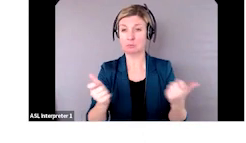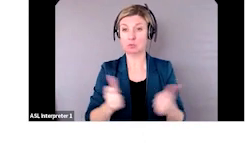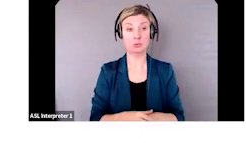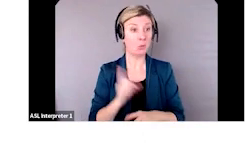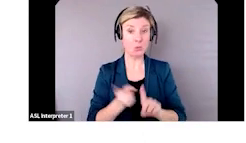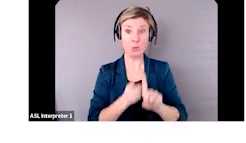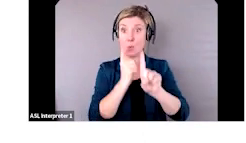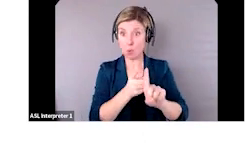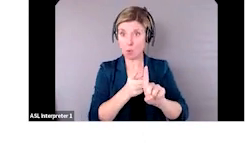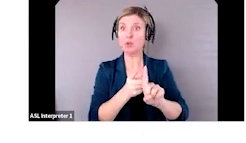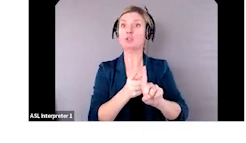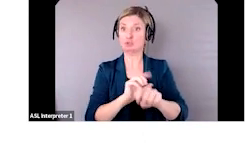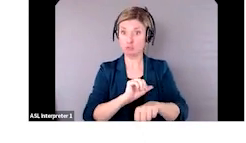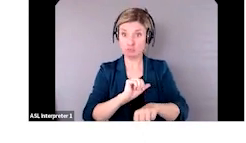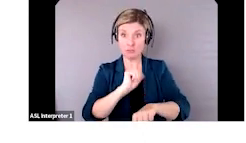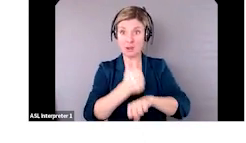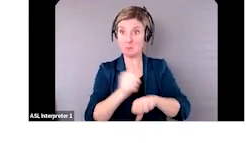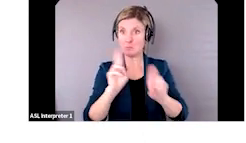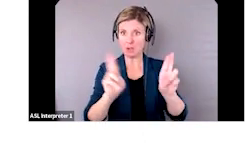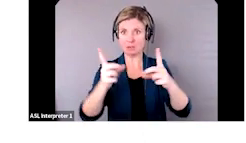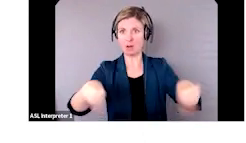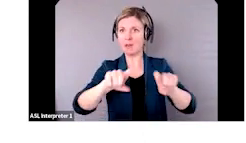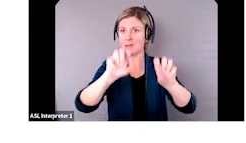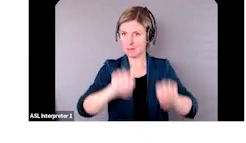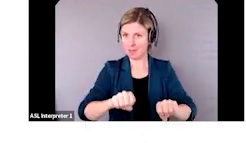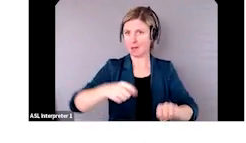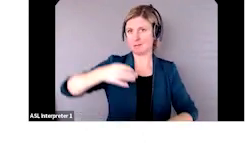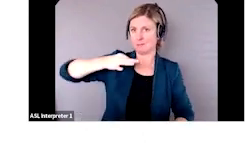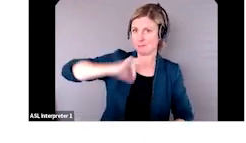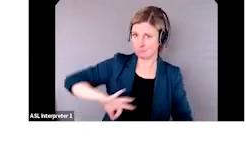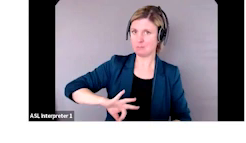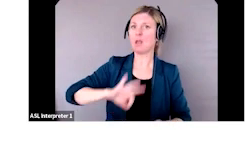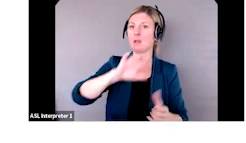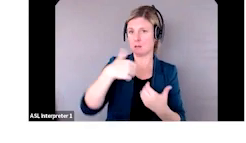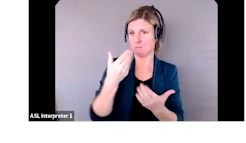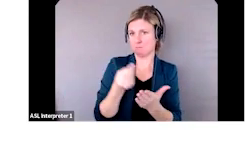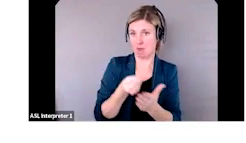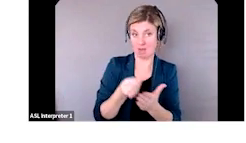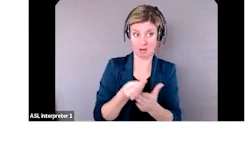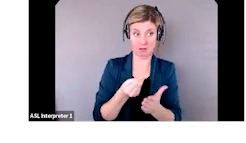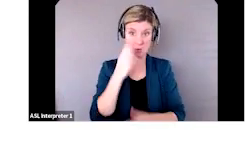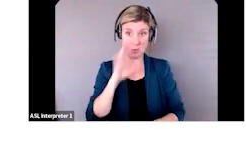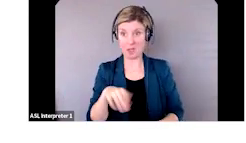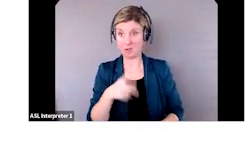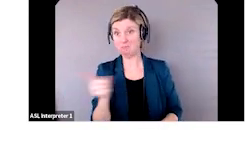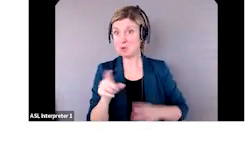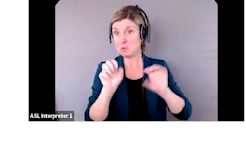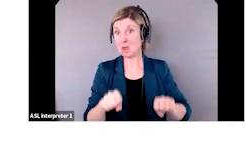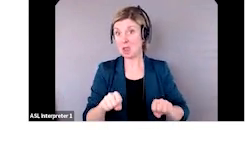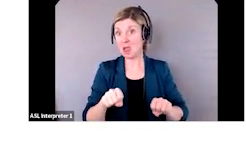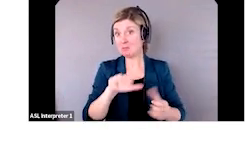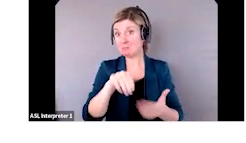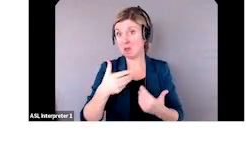to make money. And you can absolutely make money on Amazon in 2024. We just have to be really